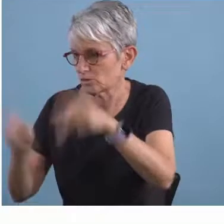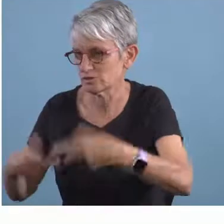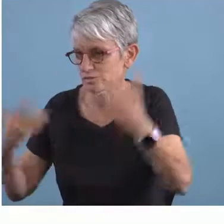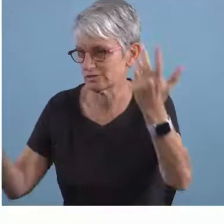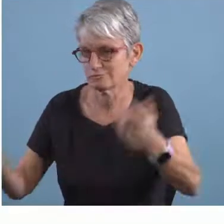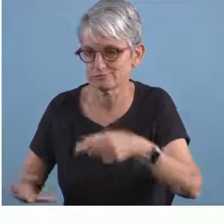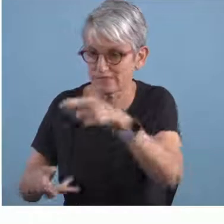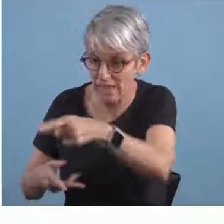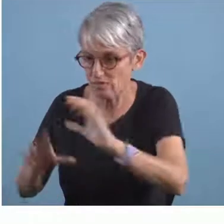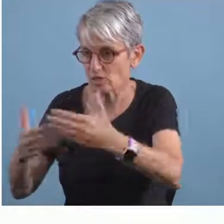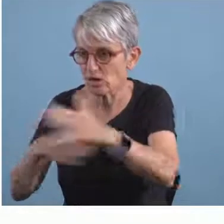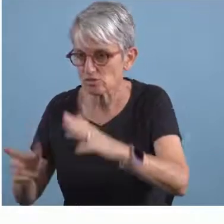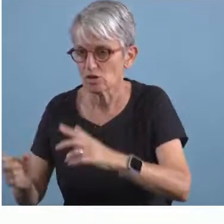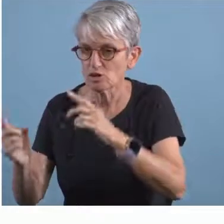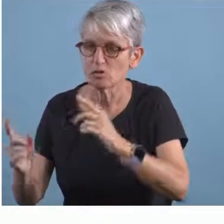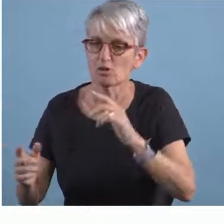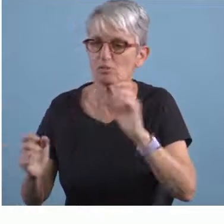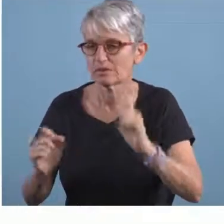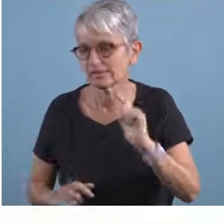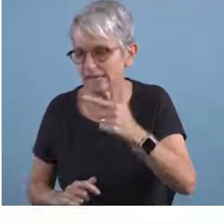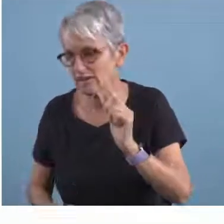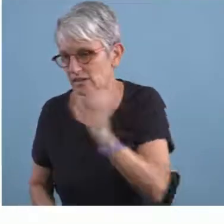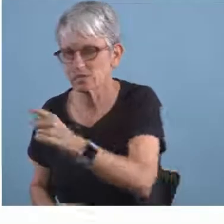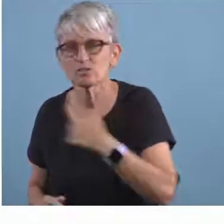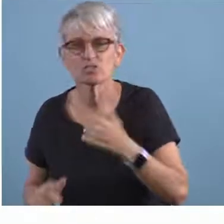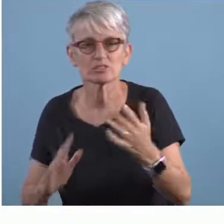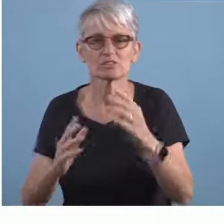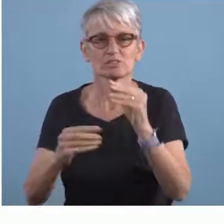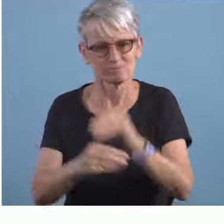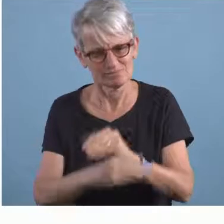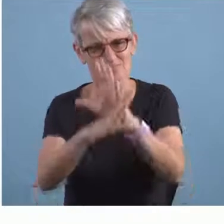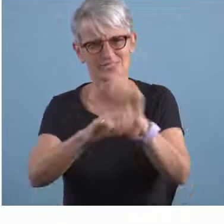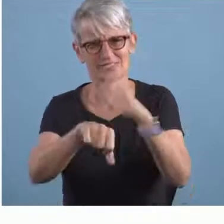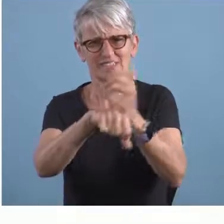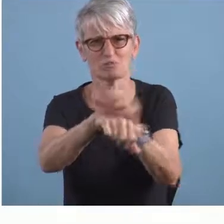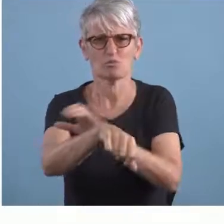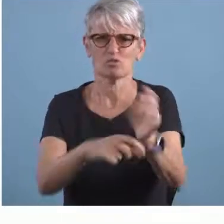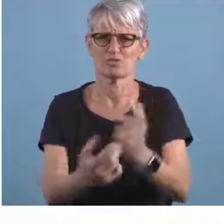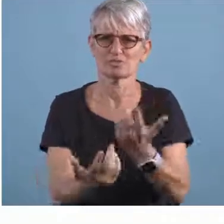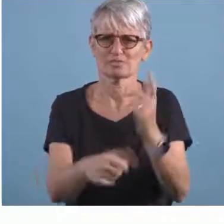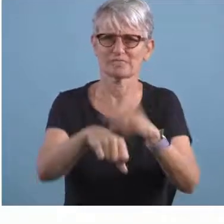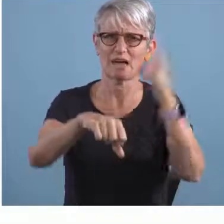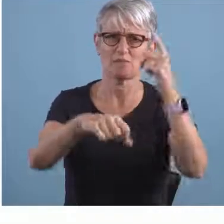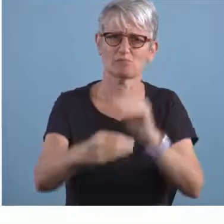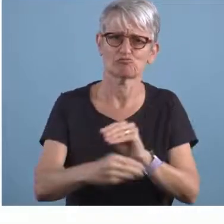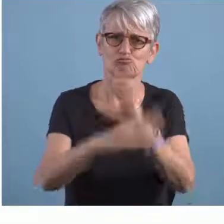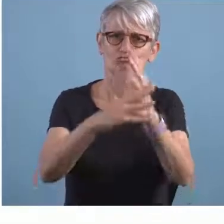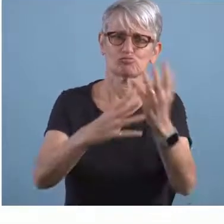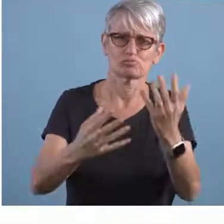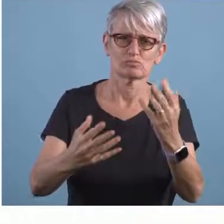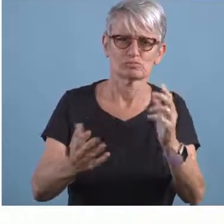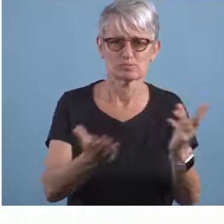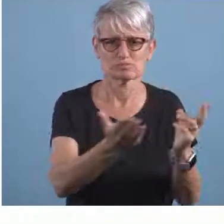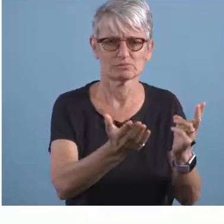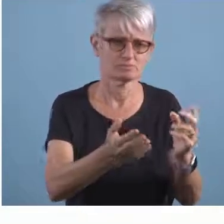in the classroom and you have to come back later. You just electronically arrange a time to meet and to collaborate or to sign into your